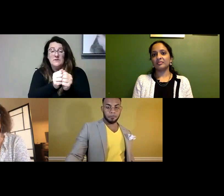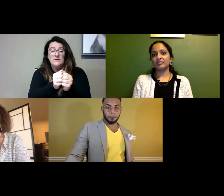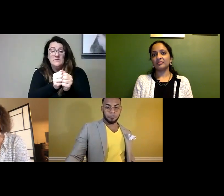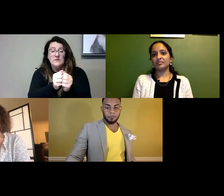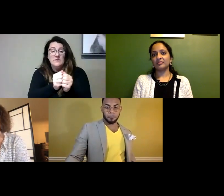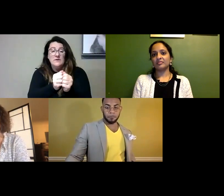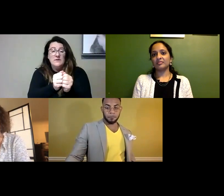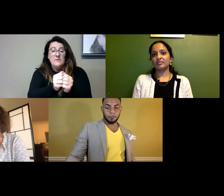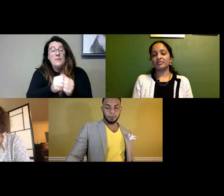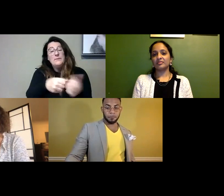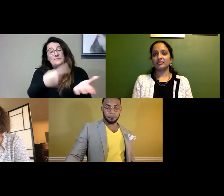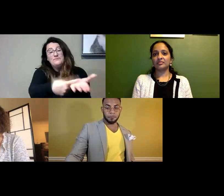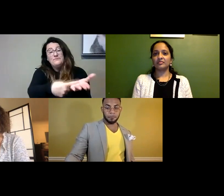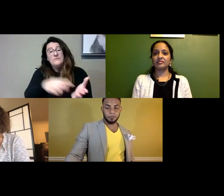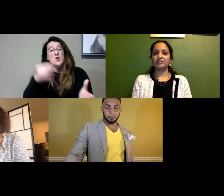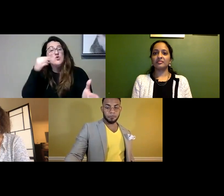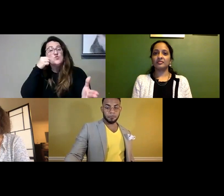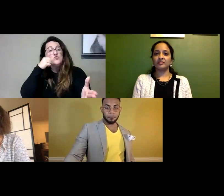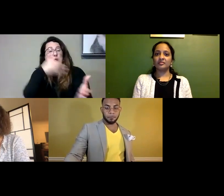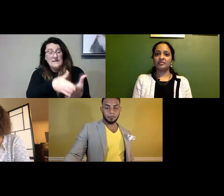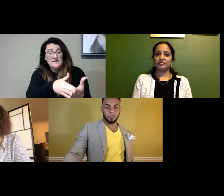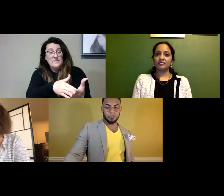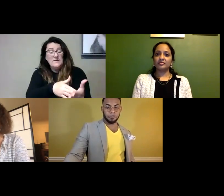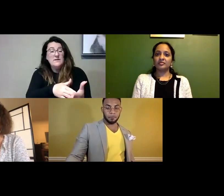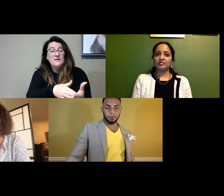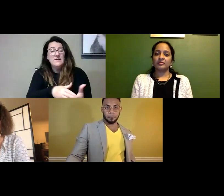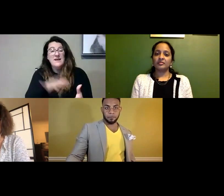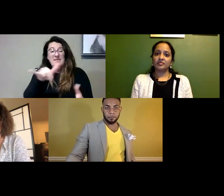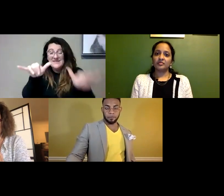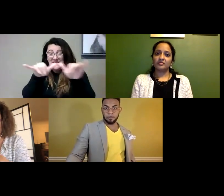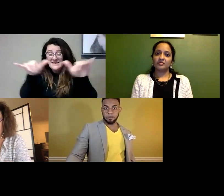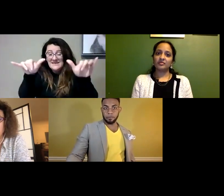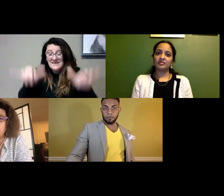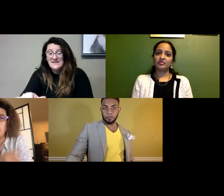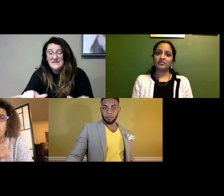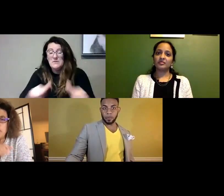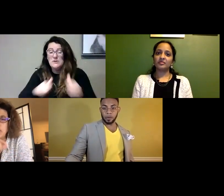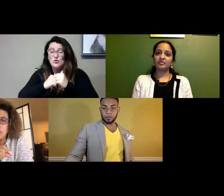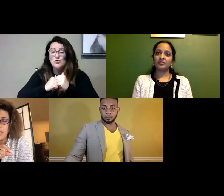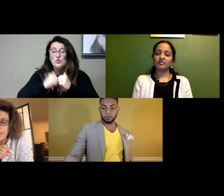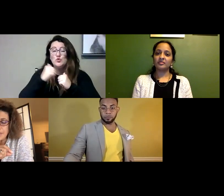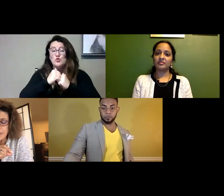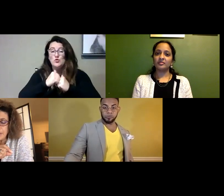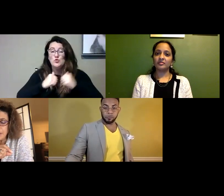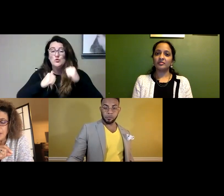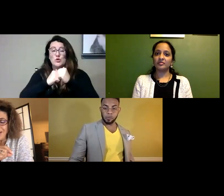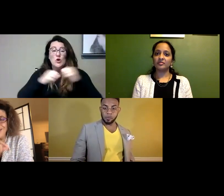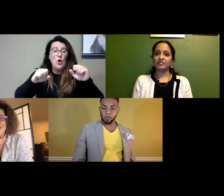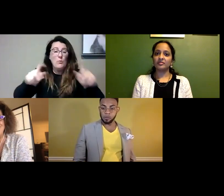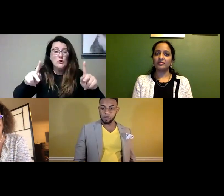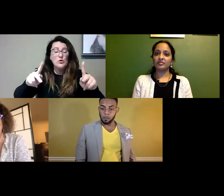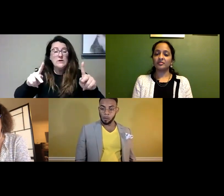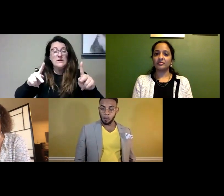And when we talk about racism, we are talking about a system of structuring opportunities